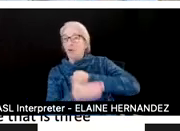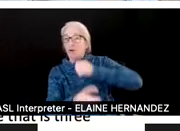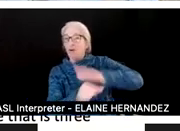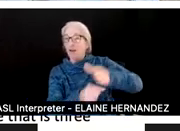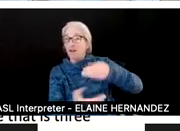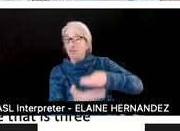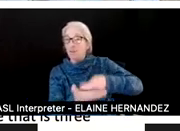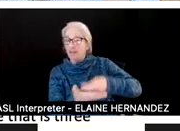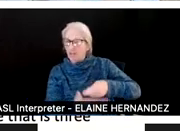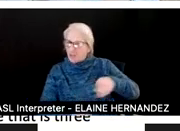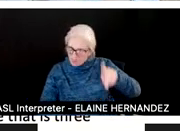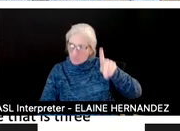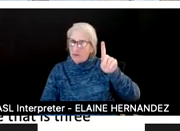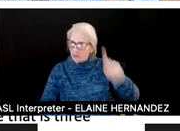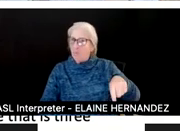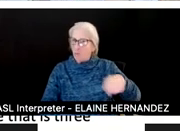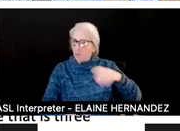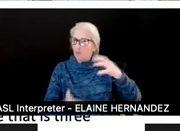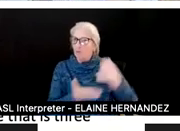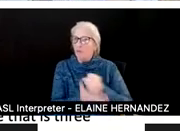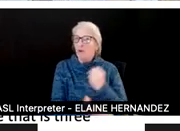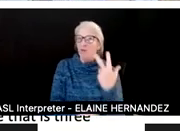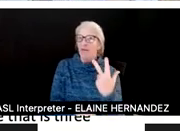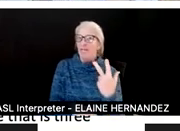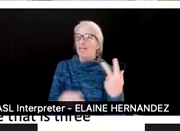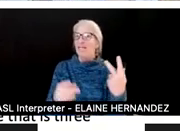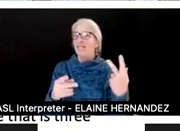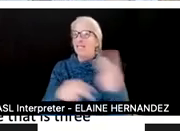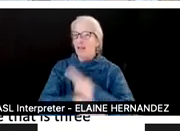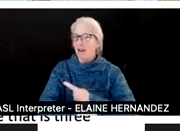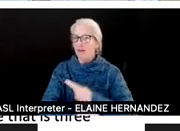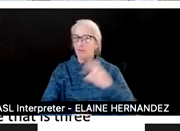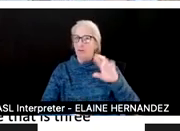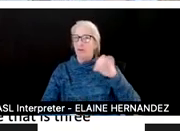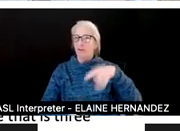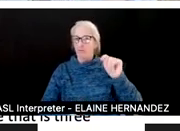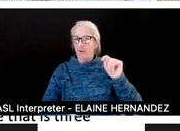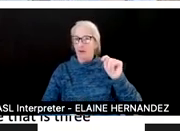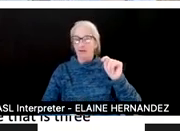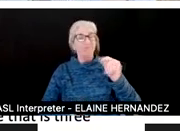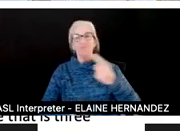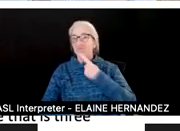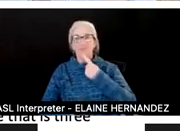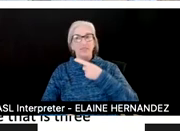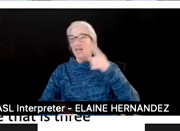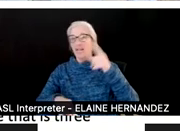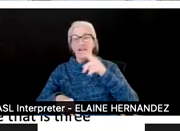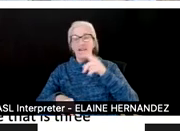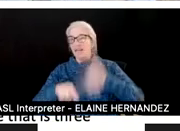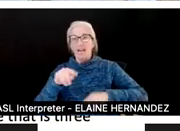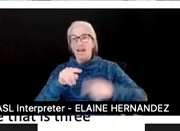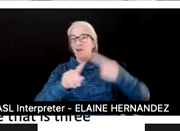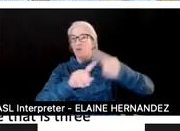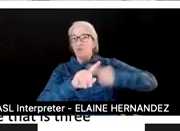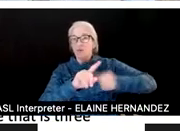saying that she doesn't meet the income requirements. This method of calculating her income discriminates against